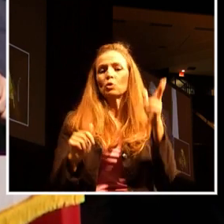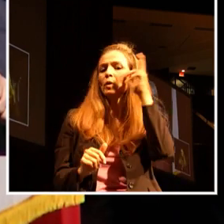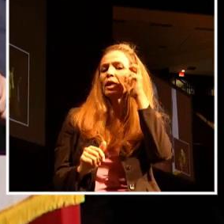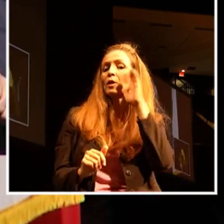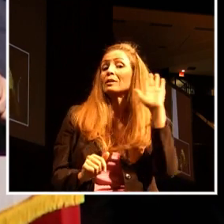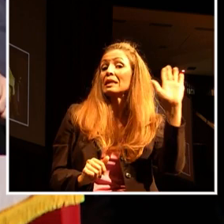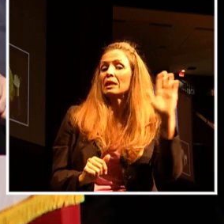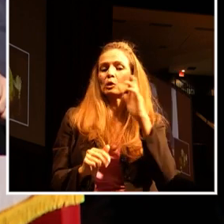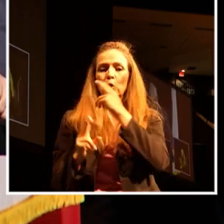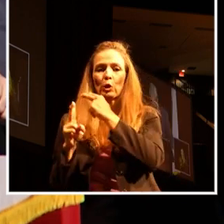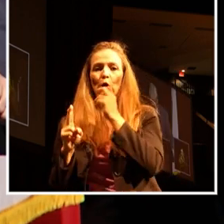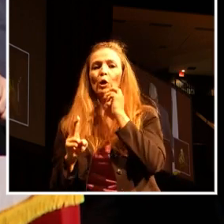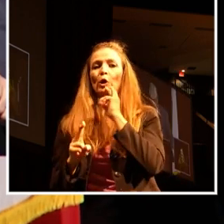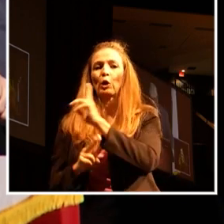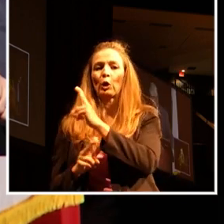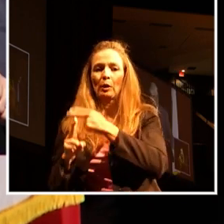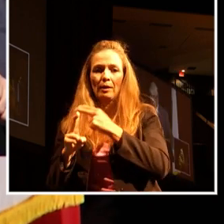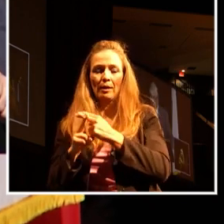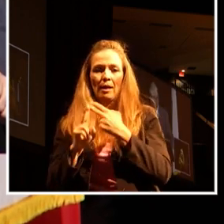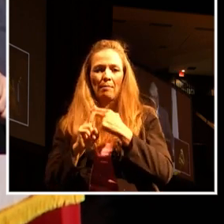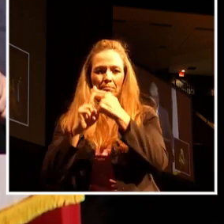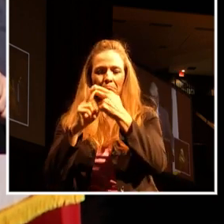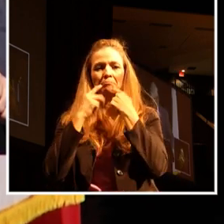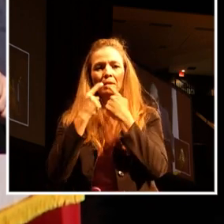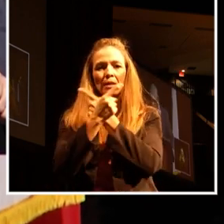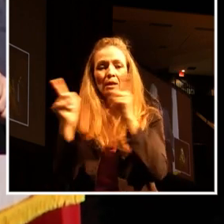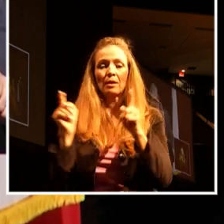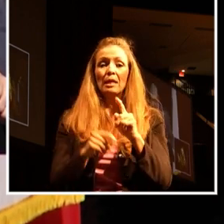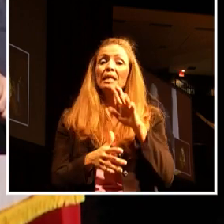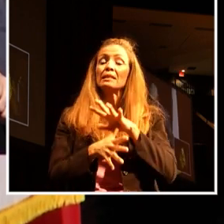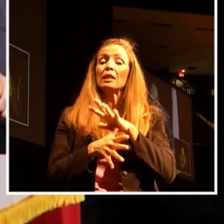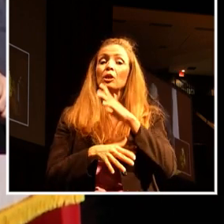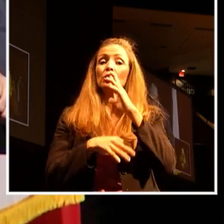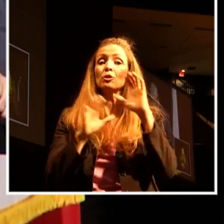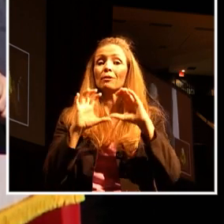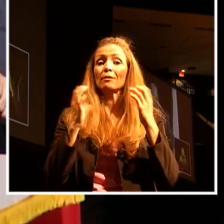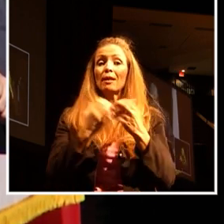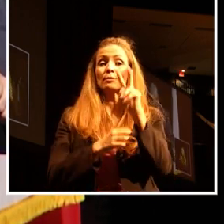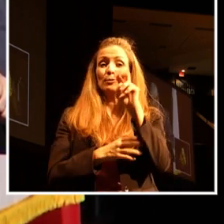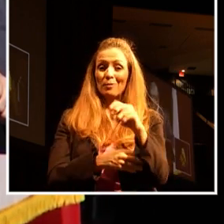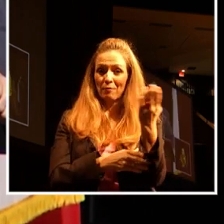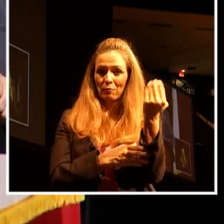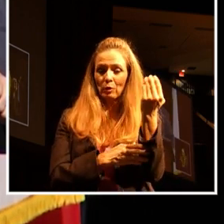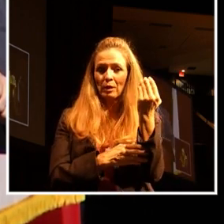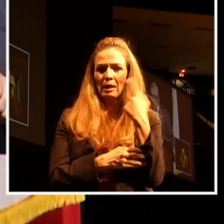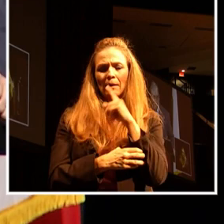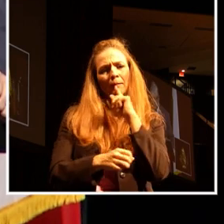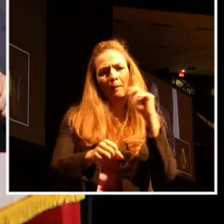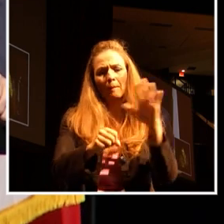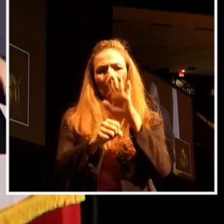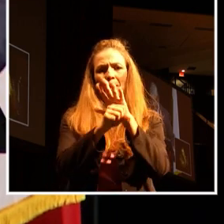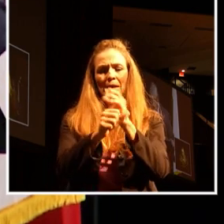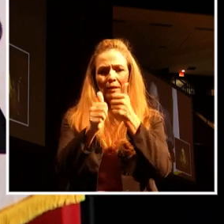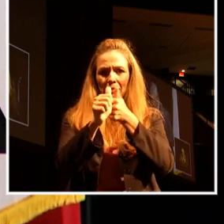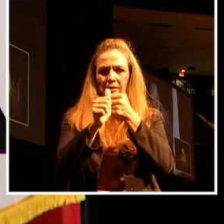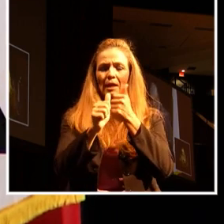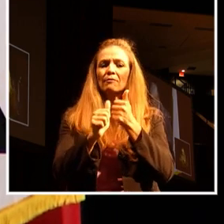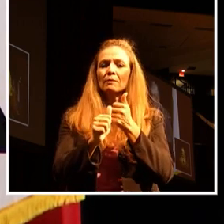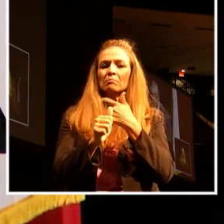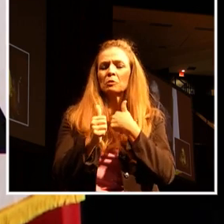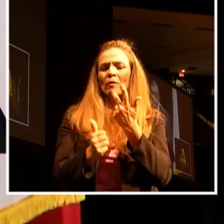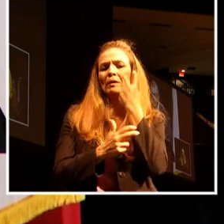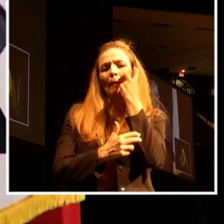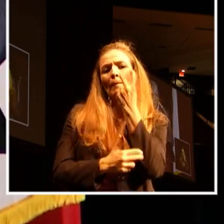her name called. The senior class of 2014 has committed itself to